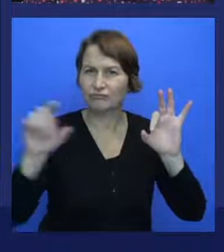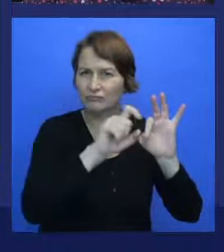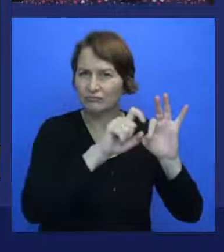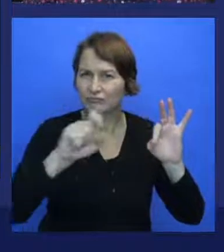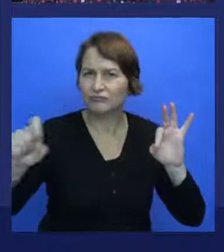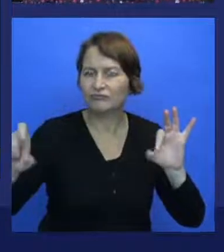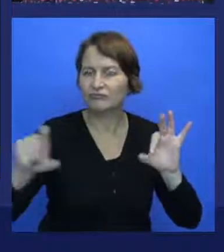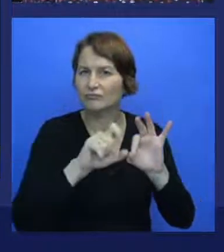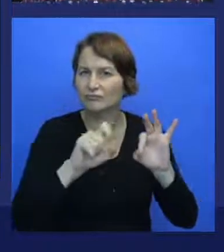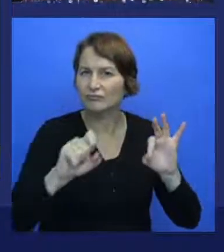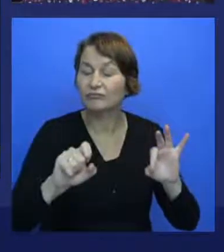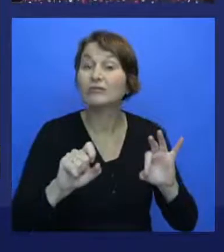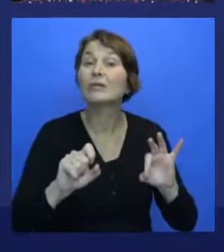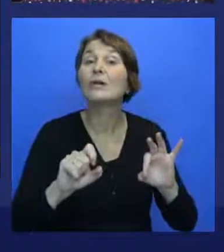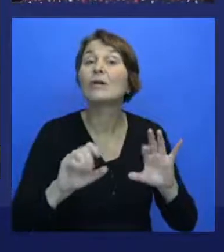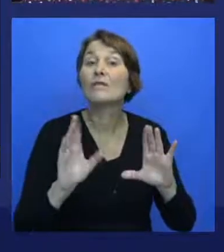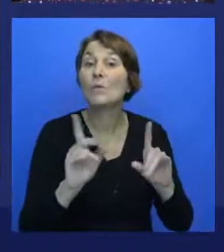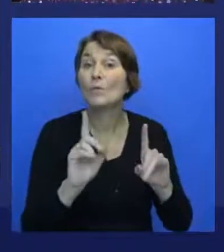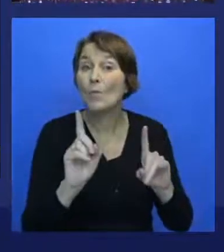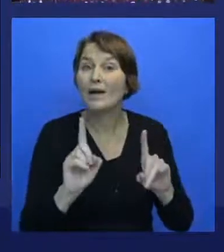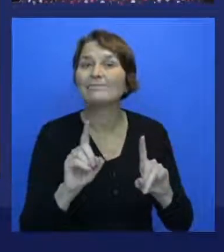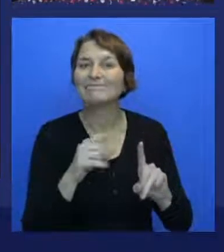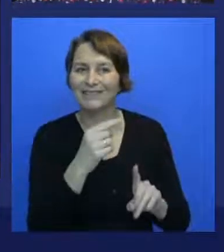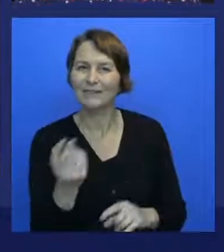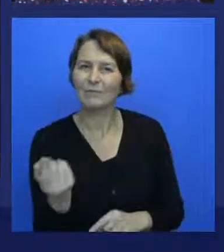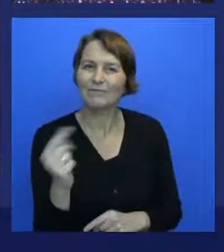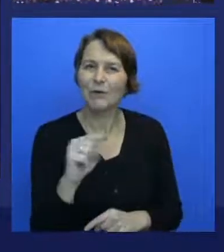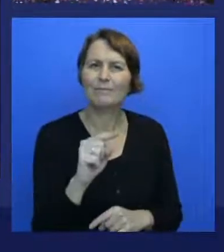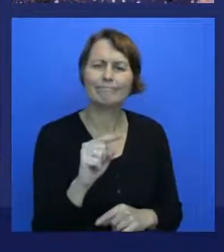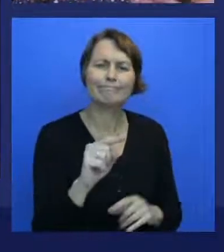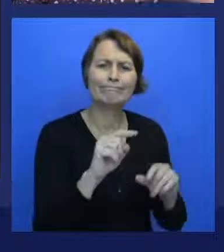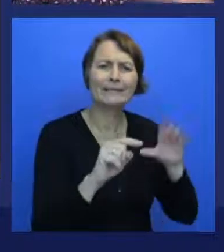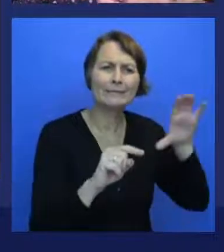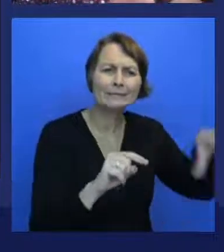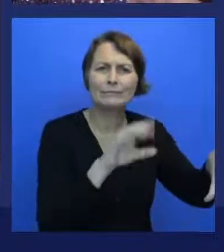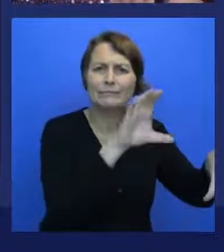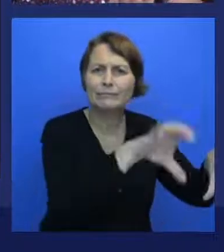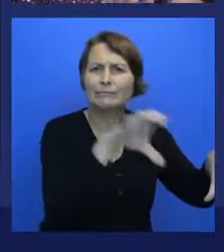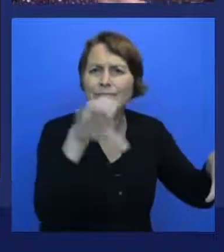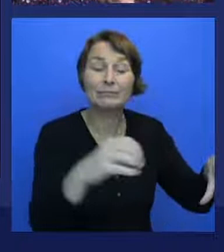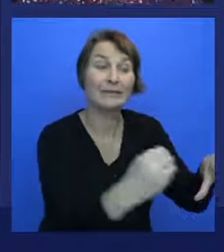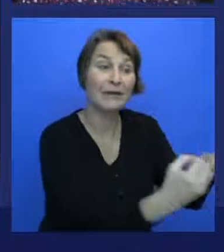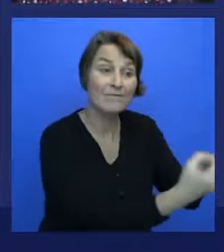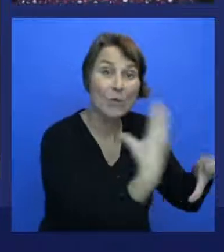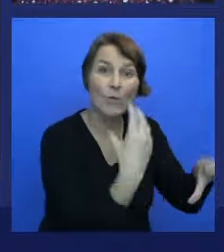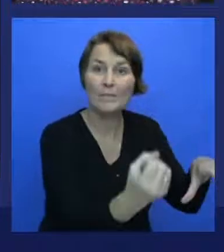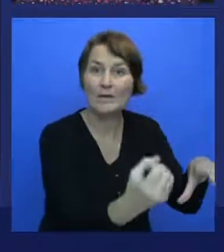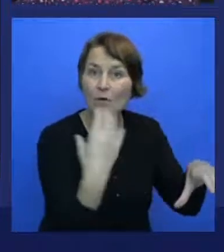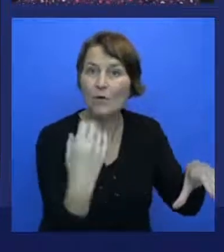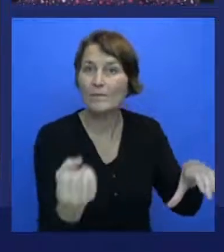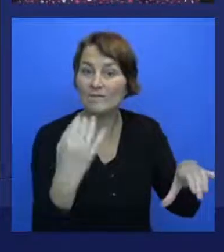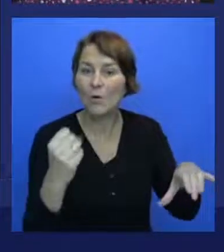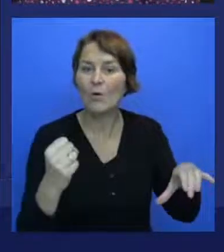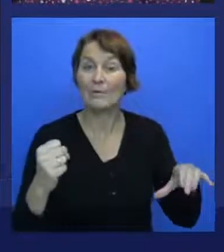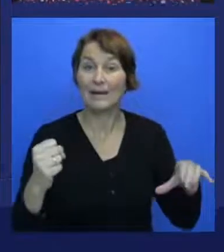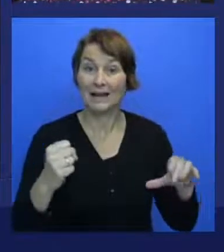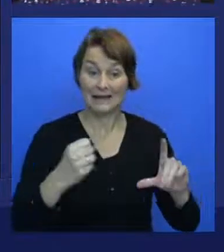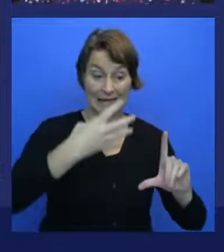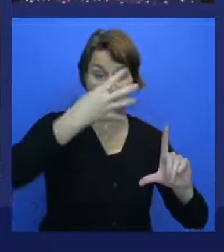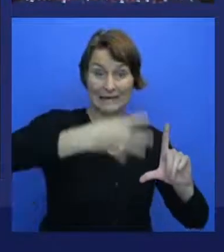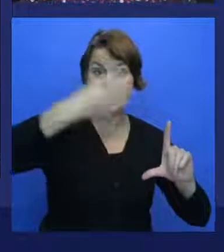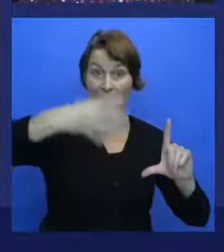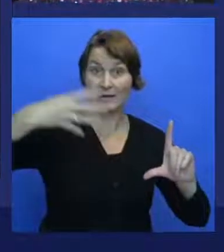York. We have hours, views, answers, and comments. And basically, Metrics Advisor will take this stream of data and it will create for